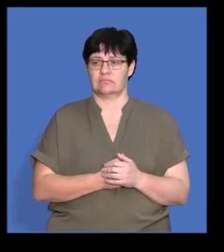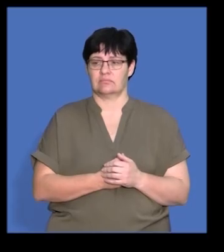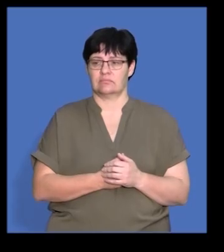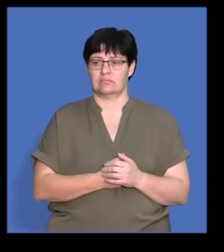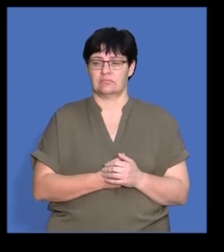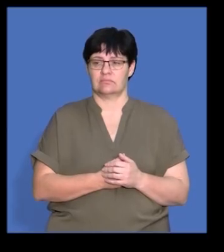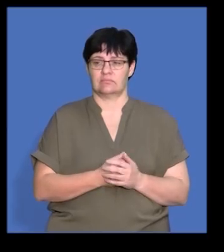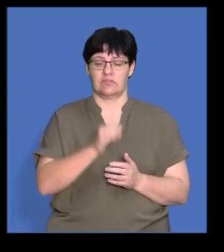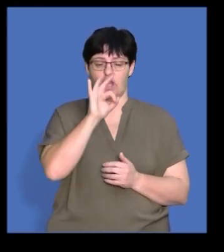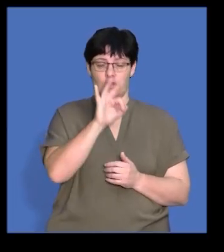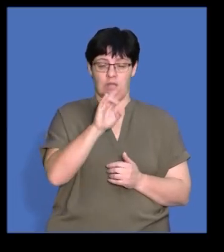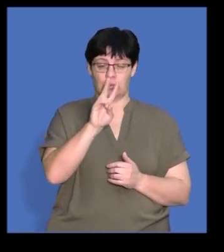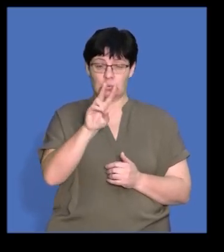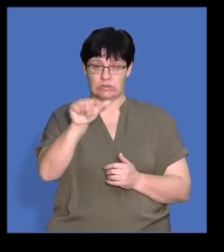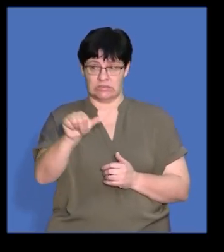That was 326.